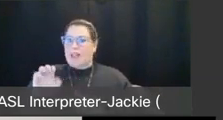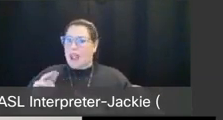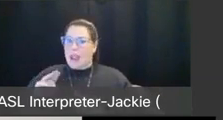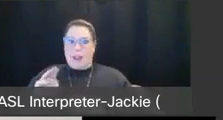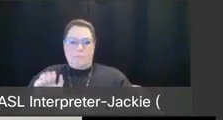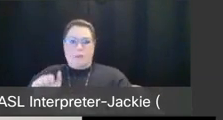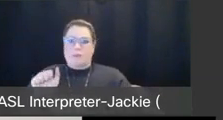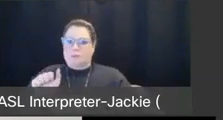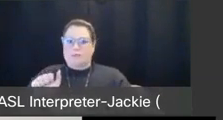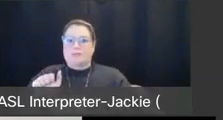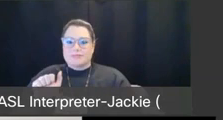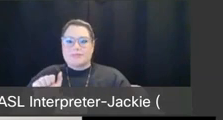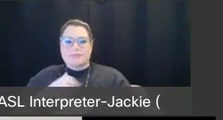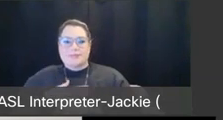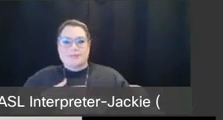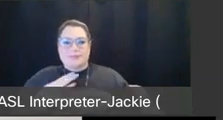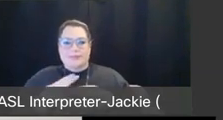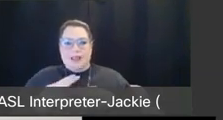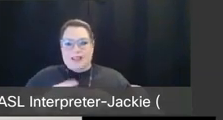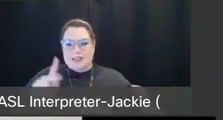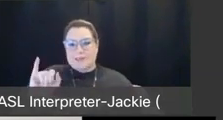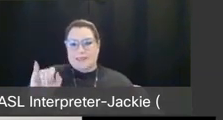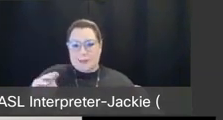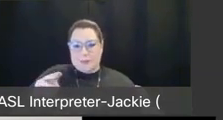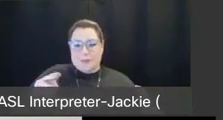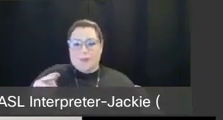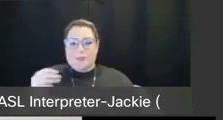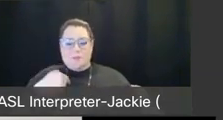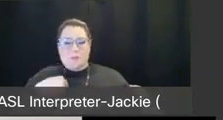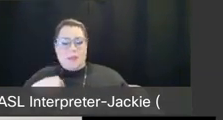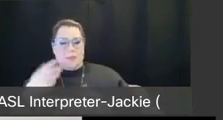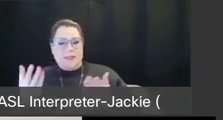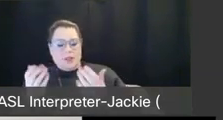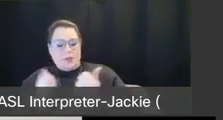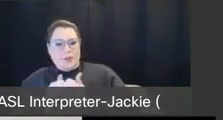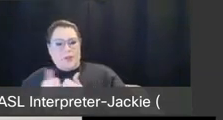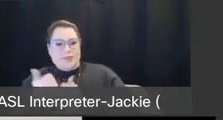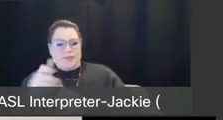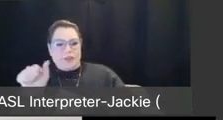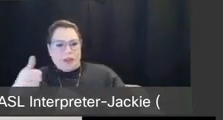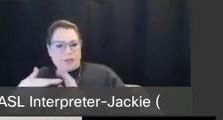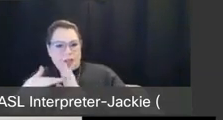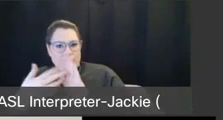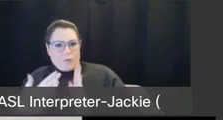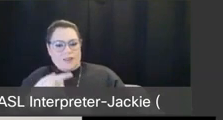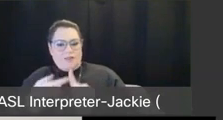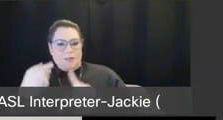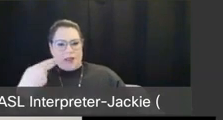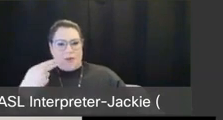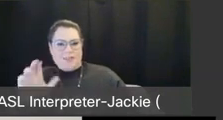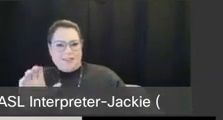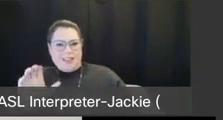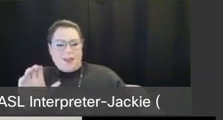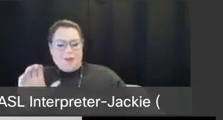Community Partnerships for Howard County Executive Calvin Ball. Before we get to our speaker, just a few housekeeping items.